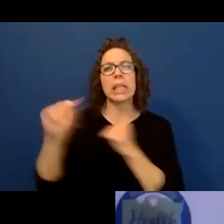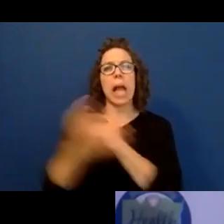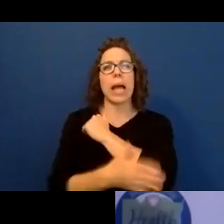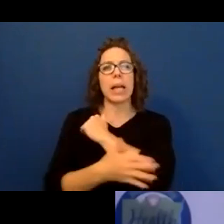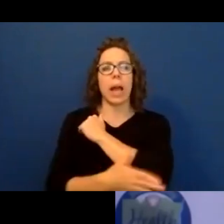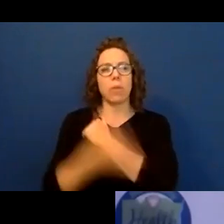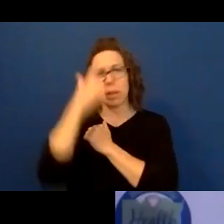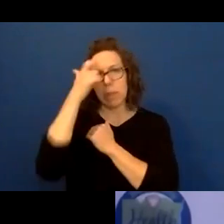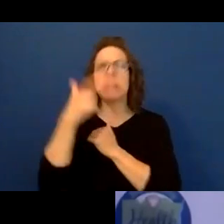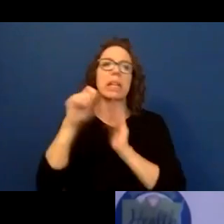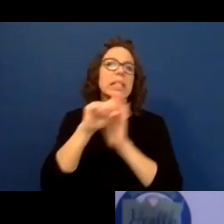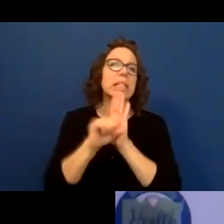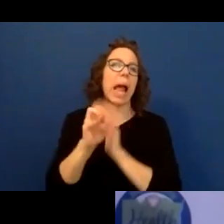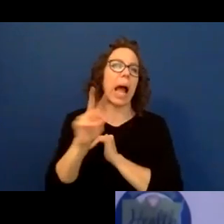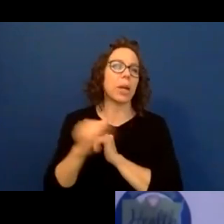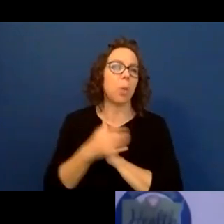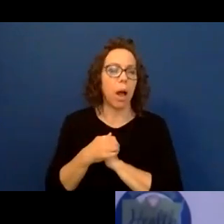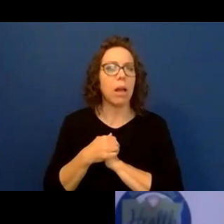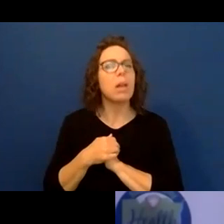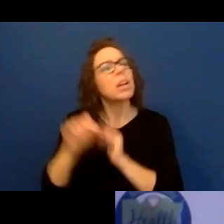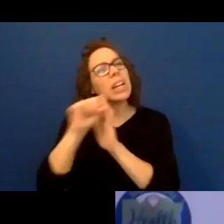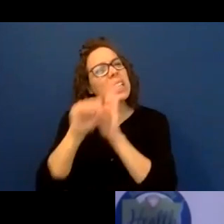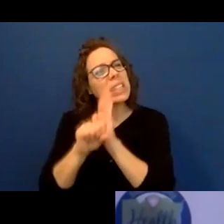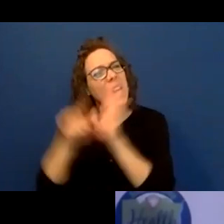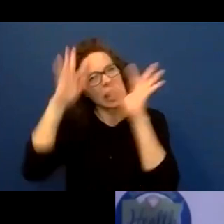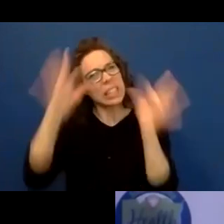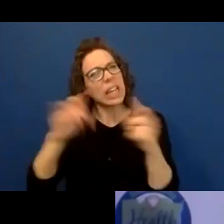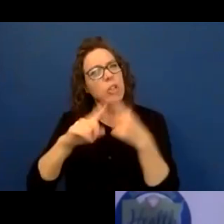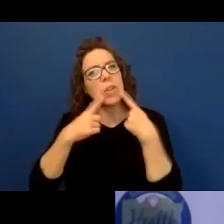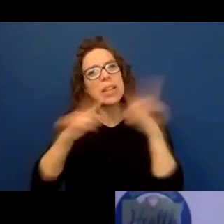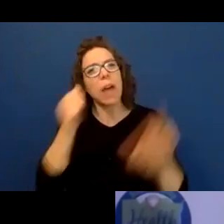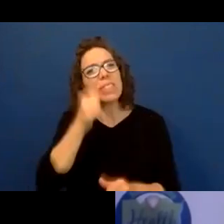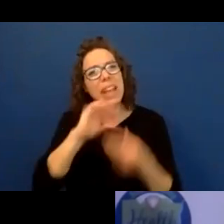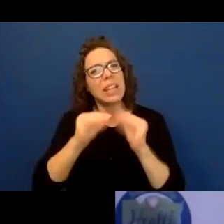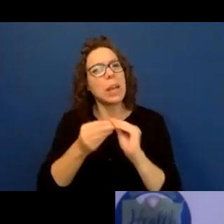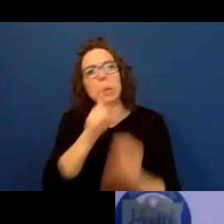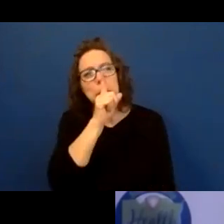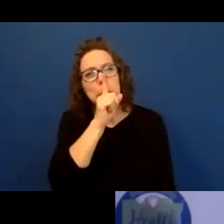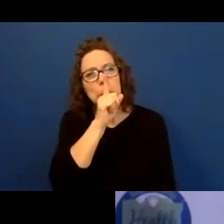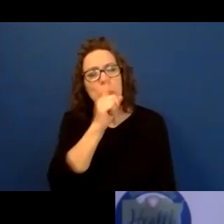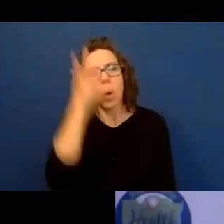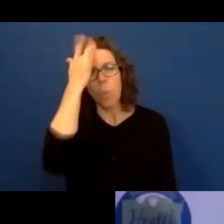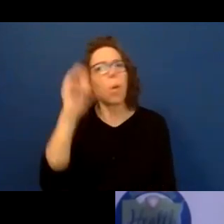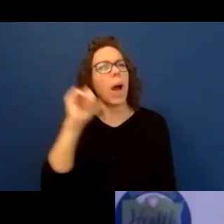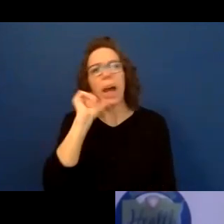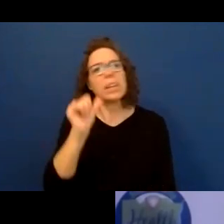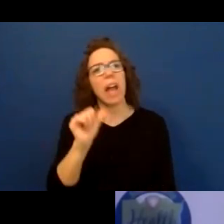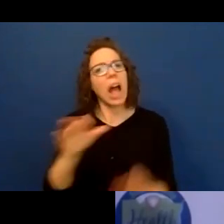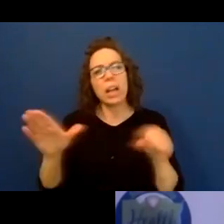it's the state of Iowa. Why has the state made the decision not to announce daily numbers, and why not be completely